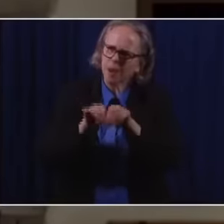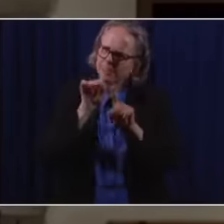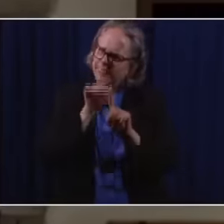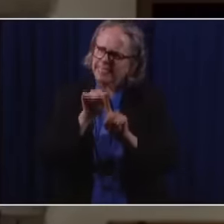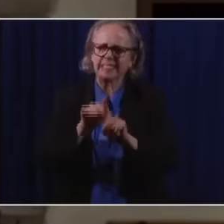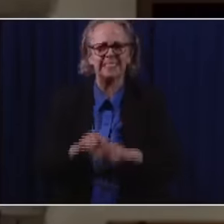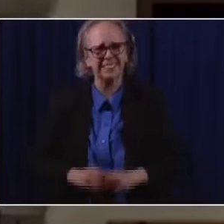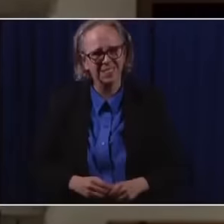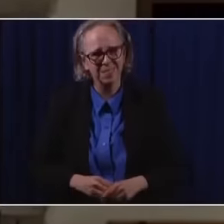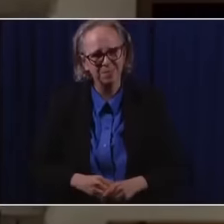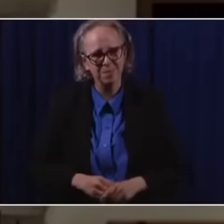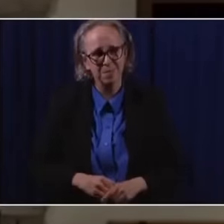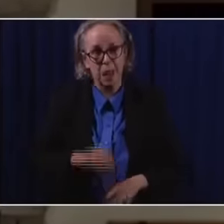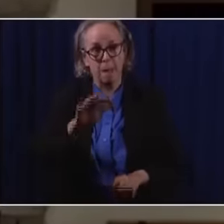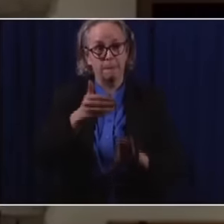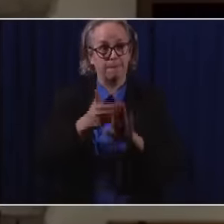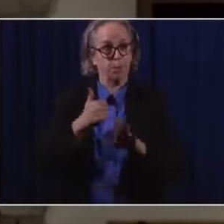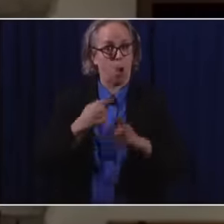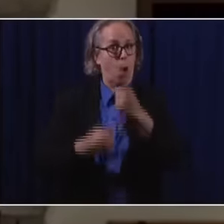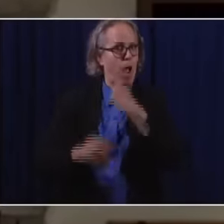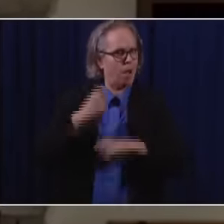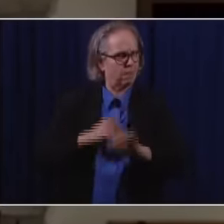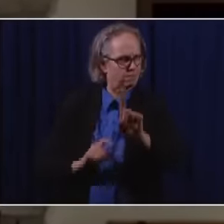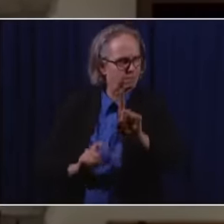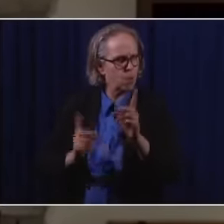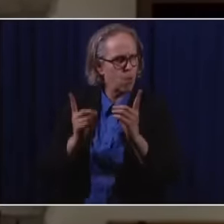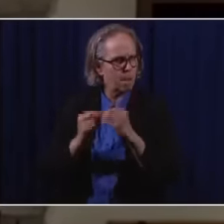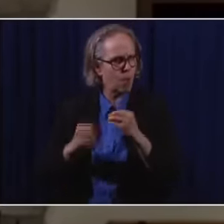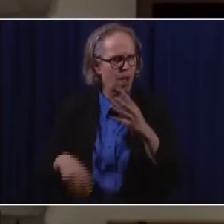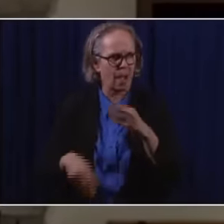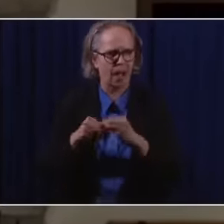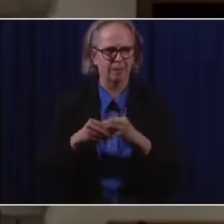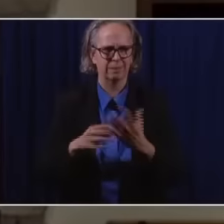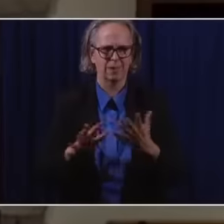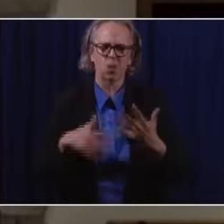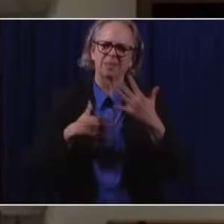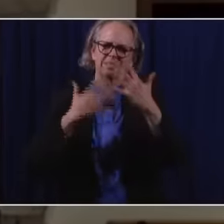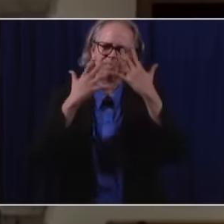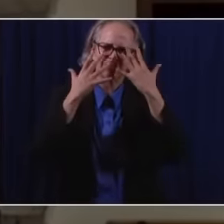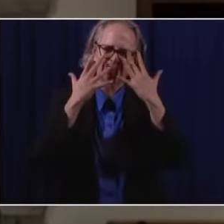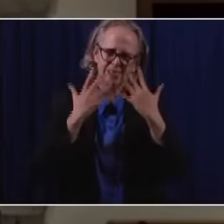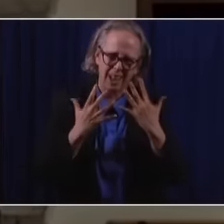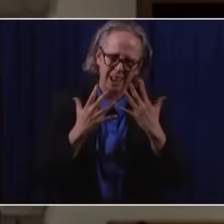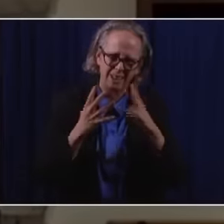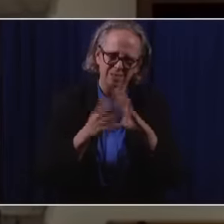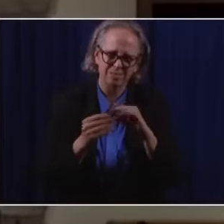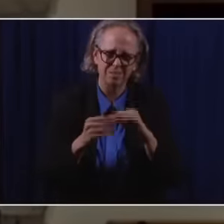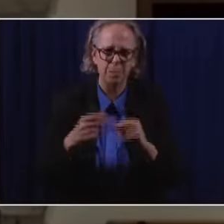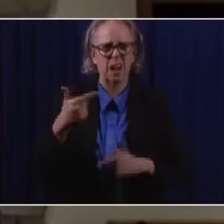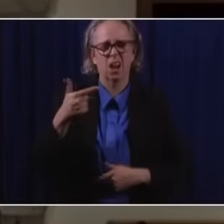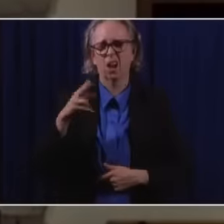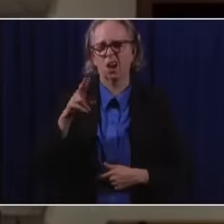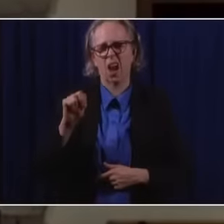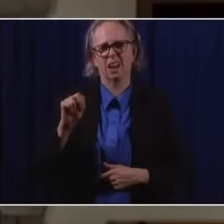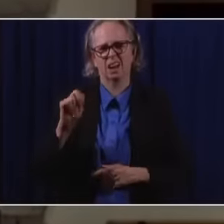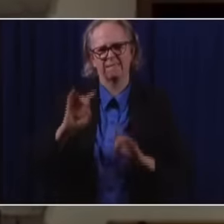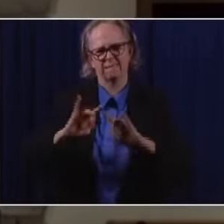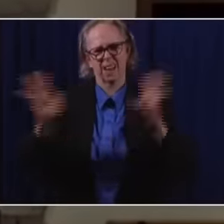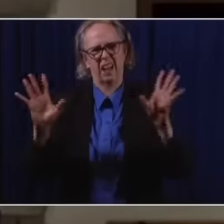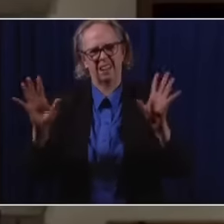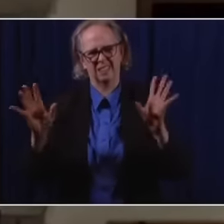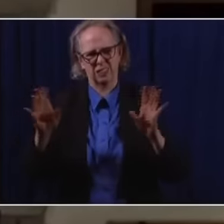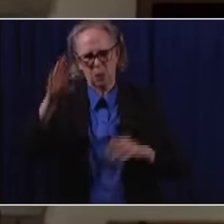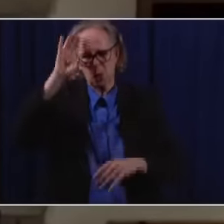we go to questions, talk about, sadly, gun violence in Ohio. Every week I do this, and